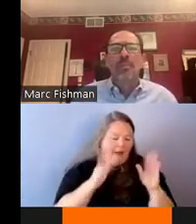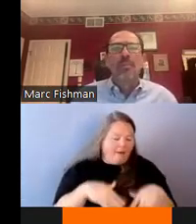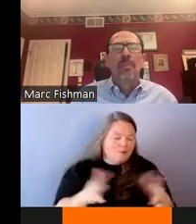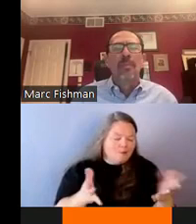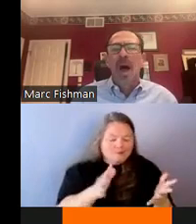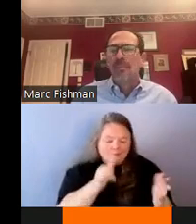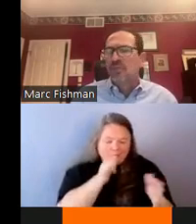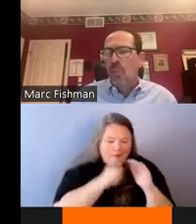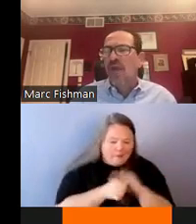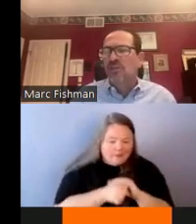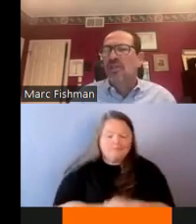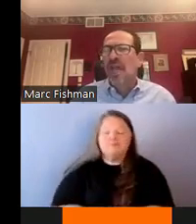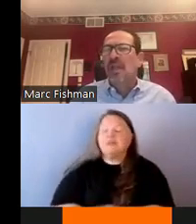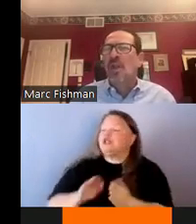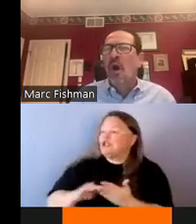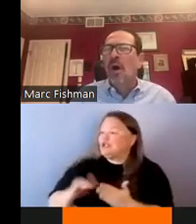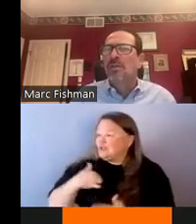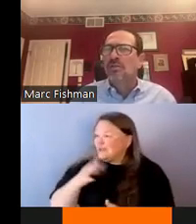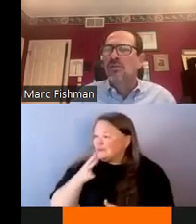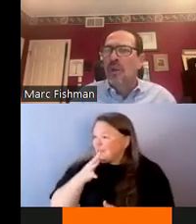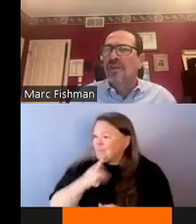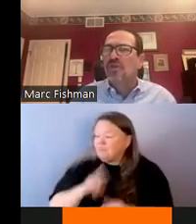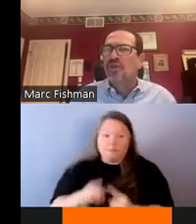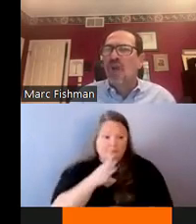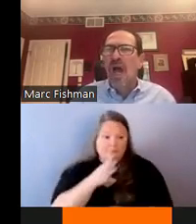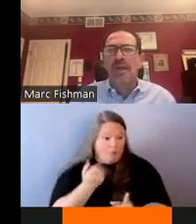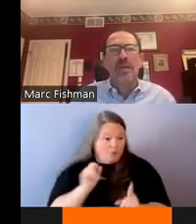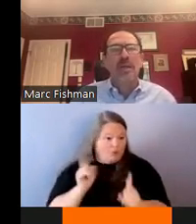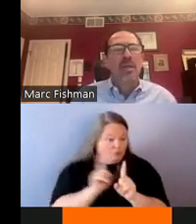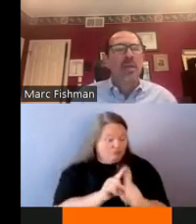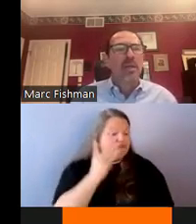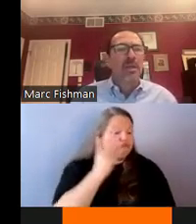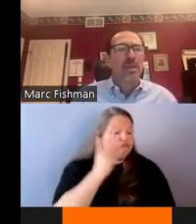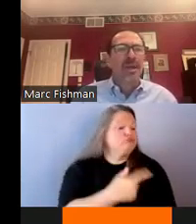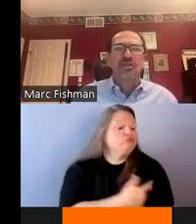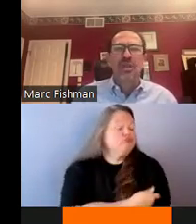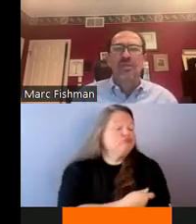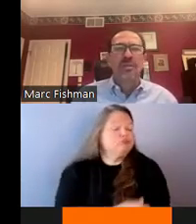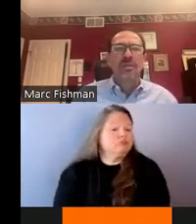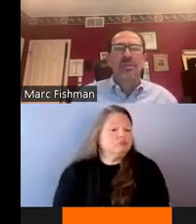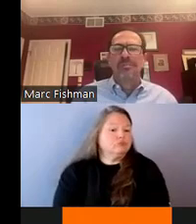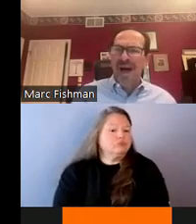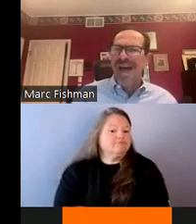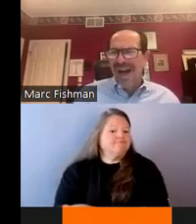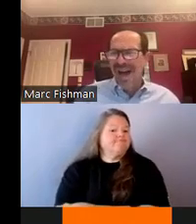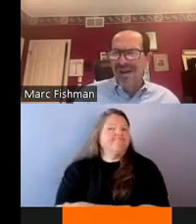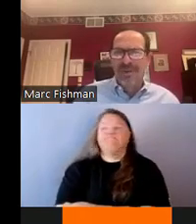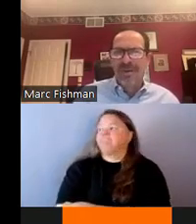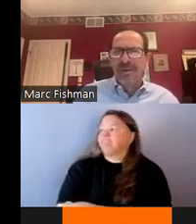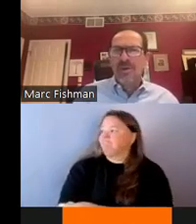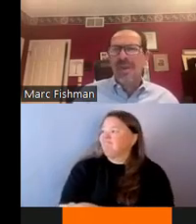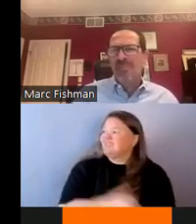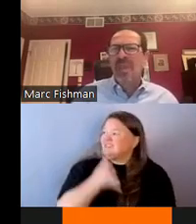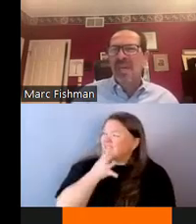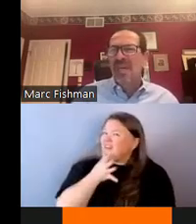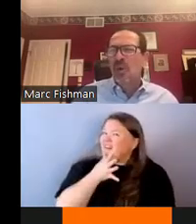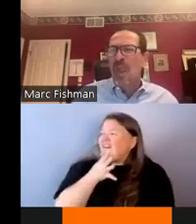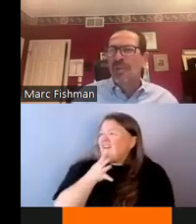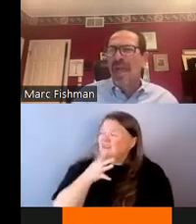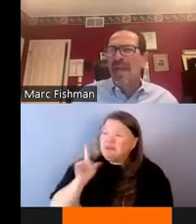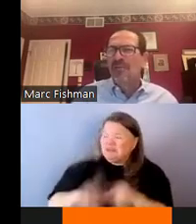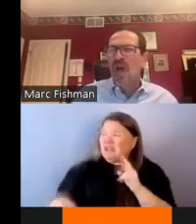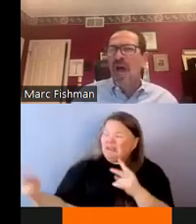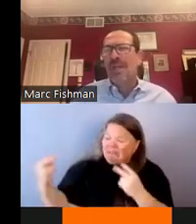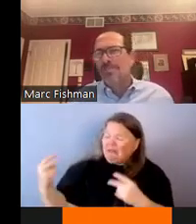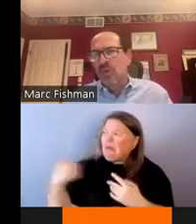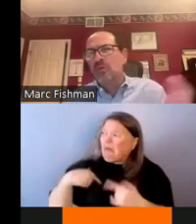Mom. Mom wants to tail along and witness the shot. Patient says, Mom, you can't be in